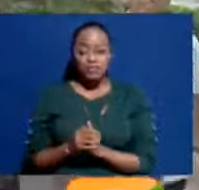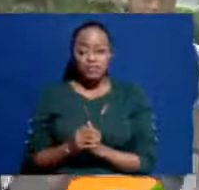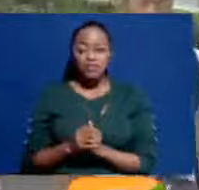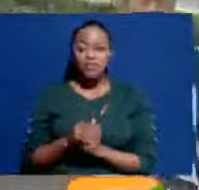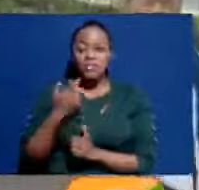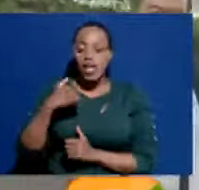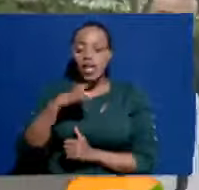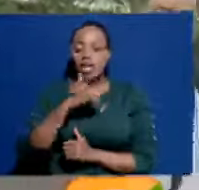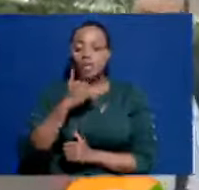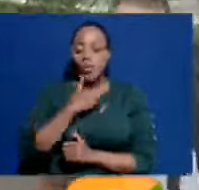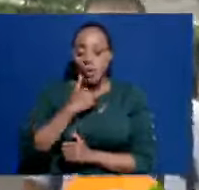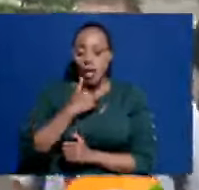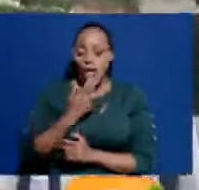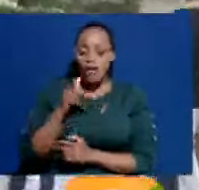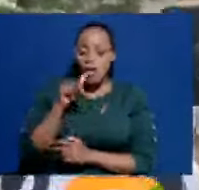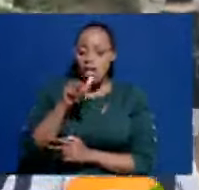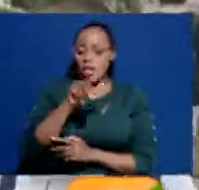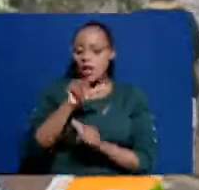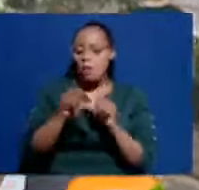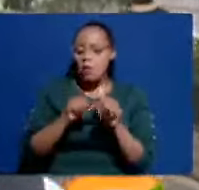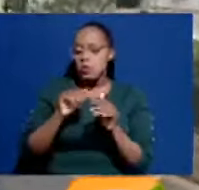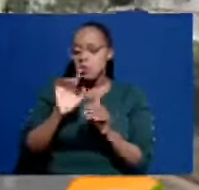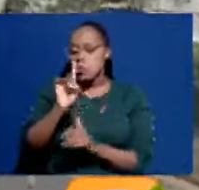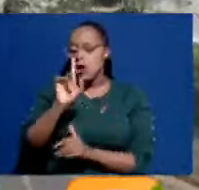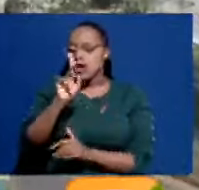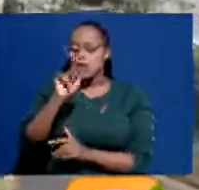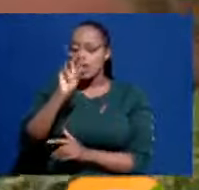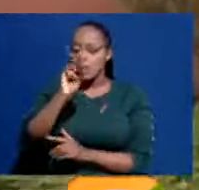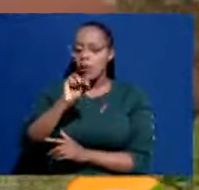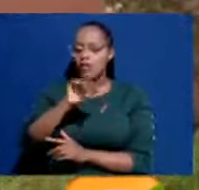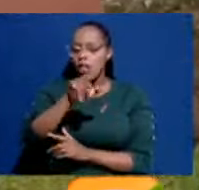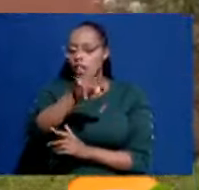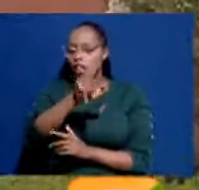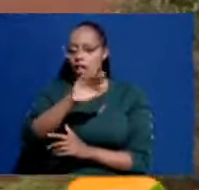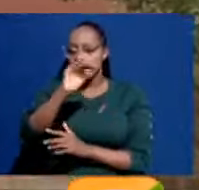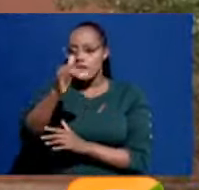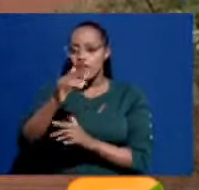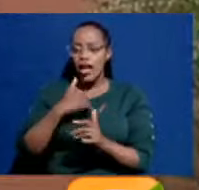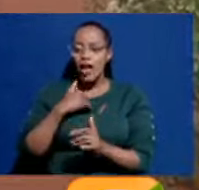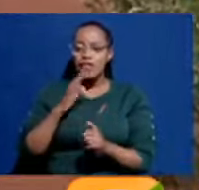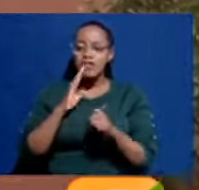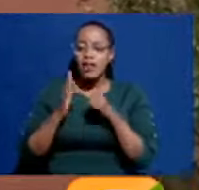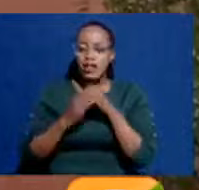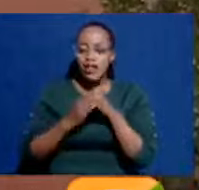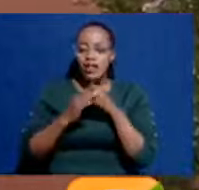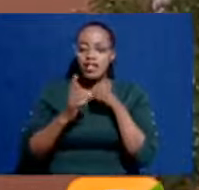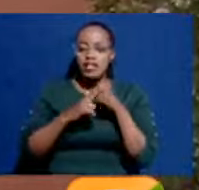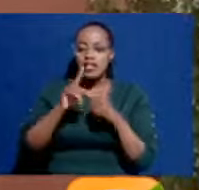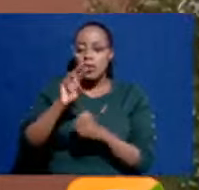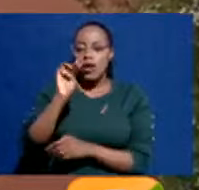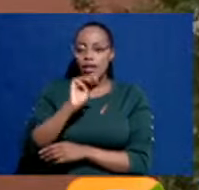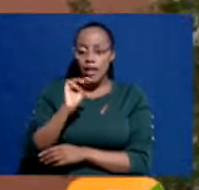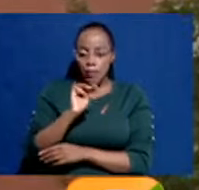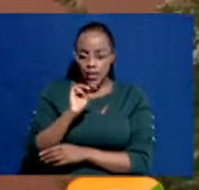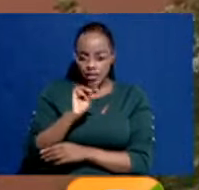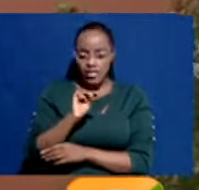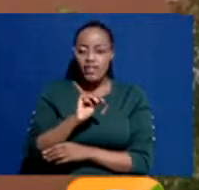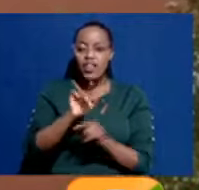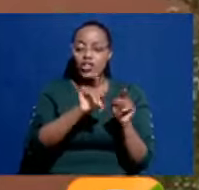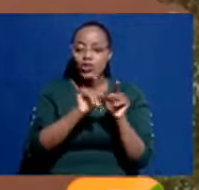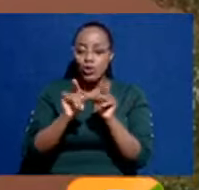We embark on a walk for about a kilometer around the city, measuring 961 meters in length